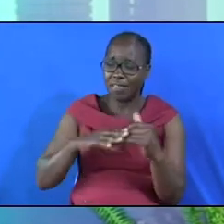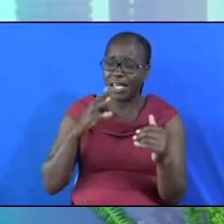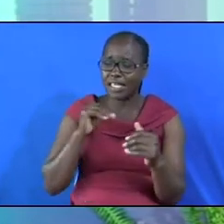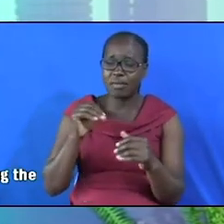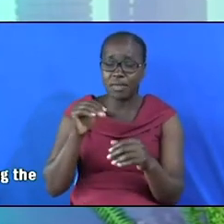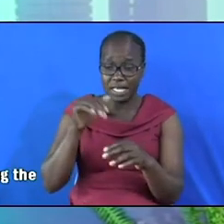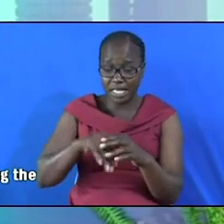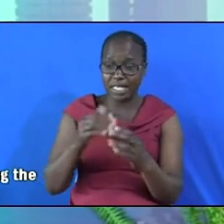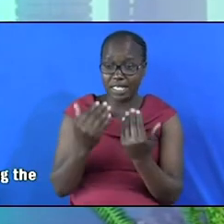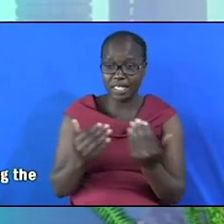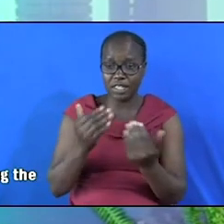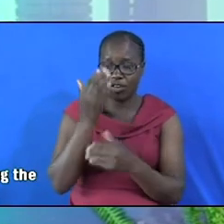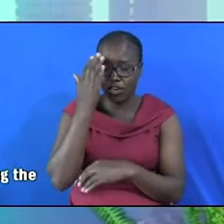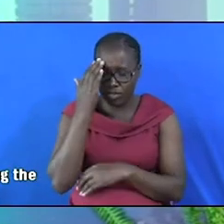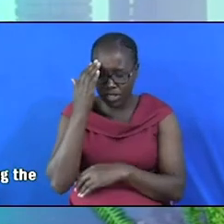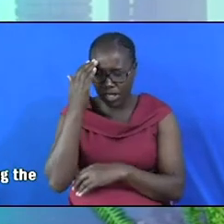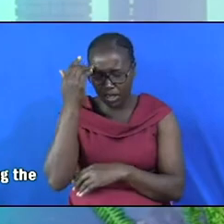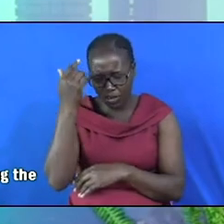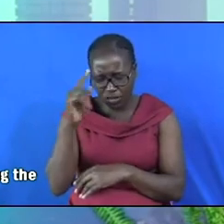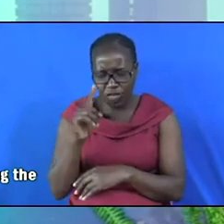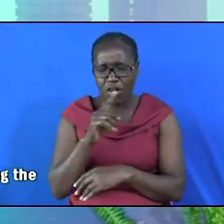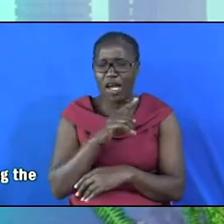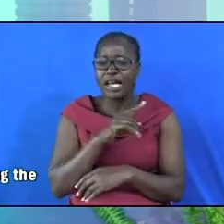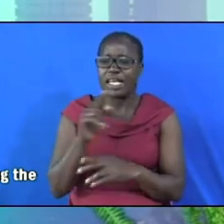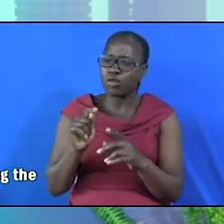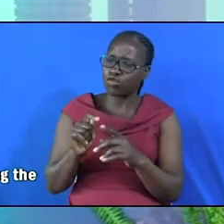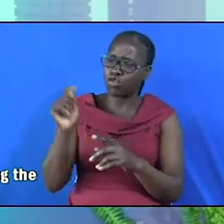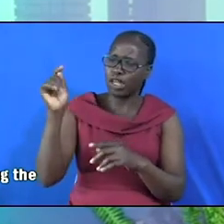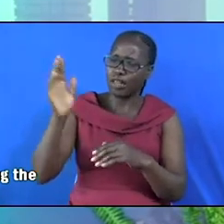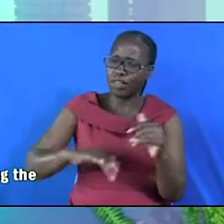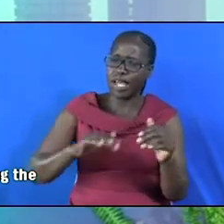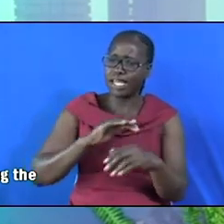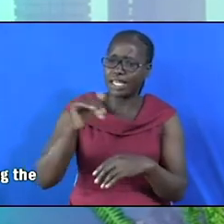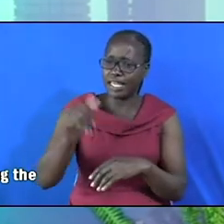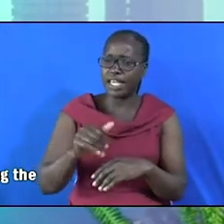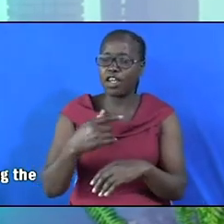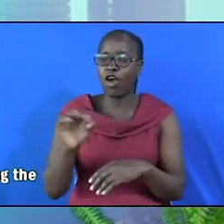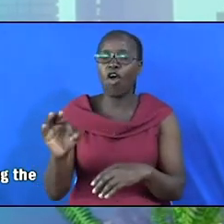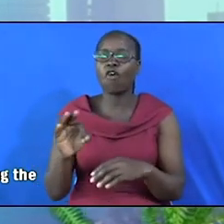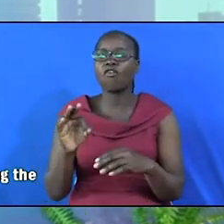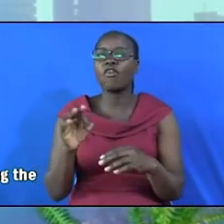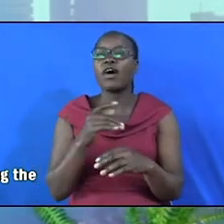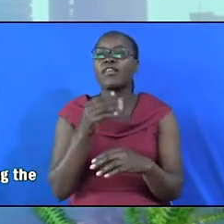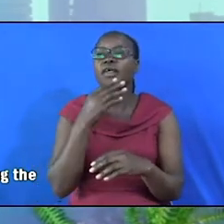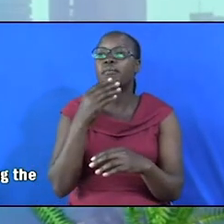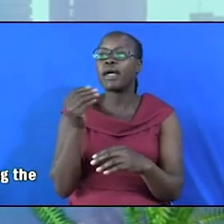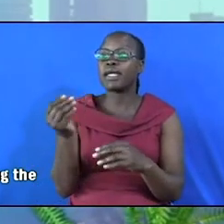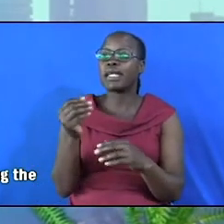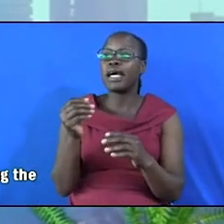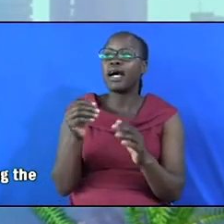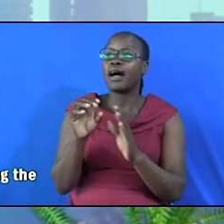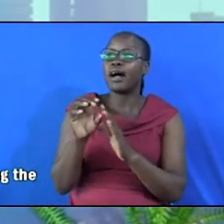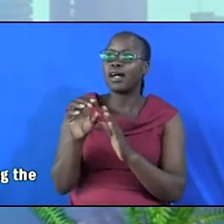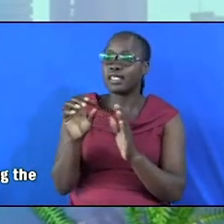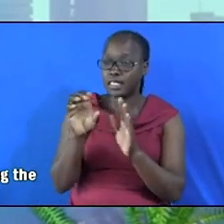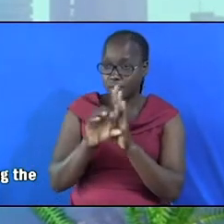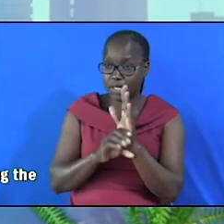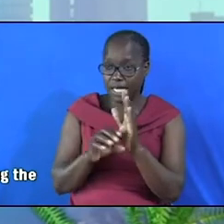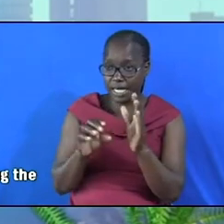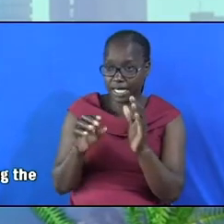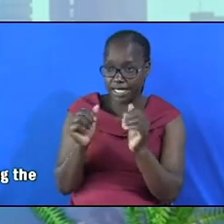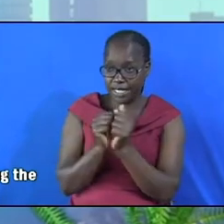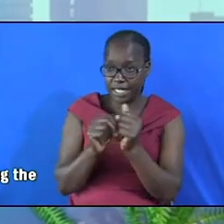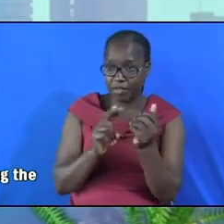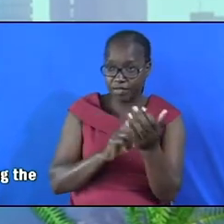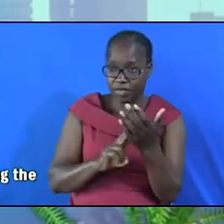his shoulder upward, he was taller than any of the people." Chapter 10 verses 24.